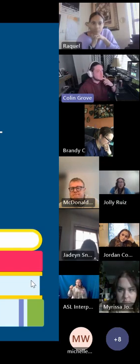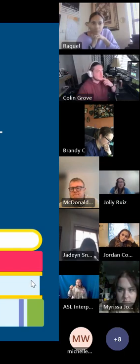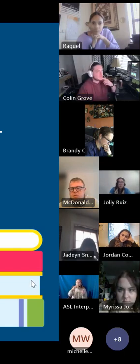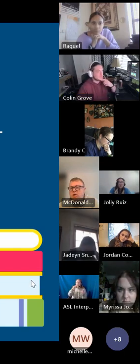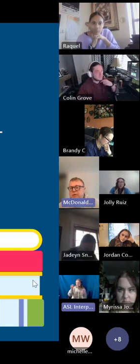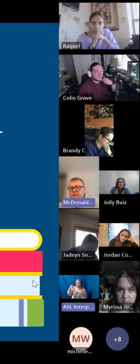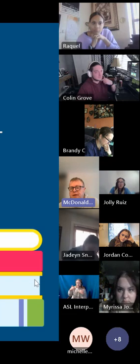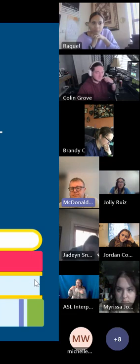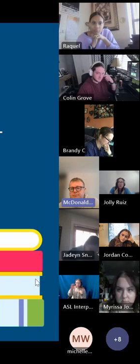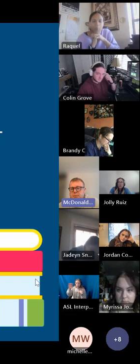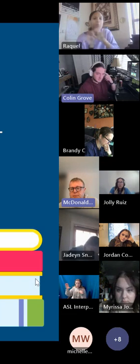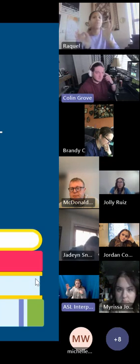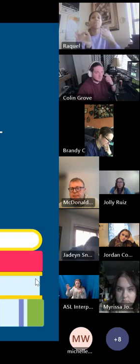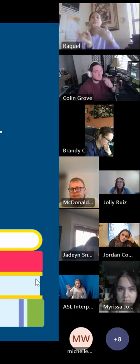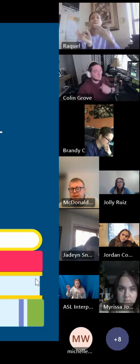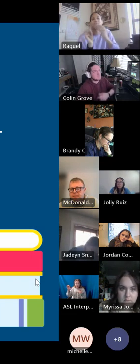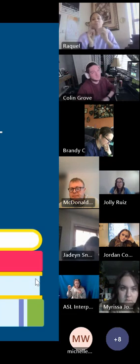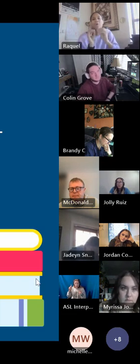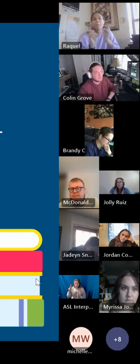captioning. Okay, perfect.